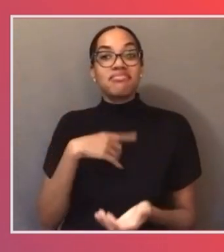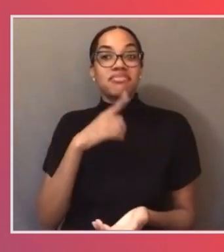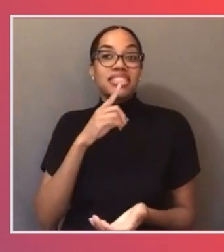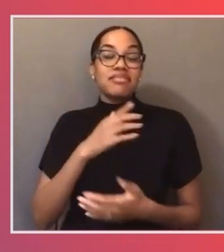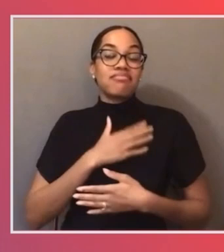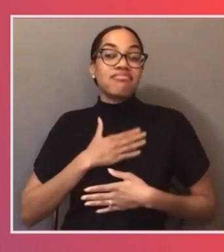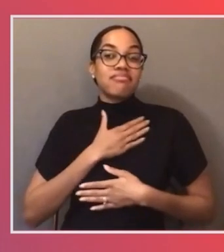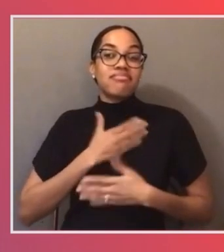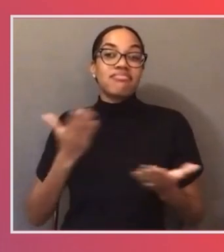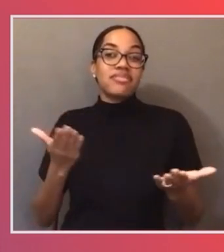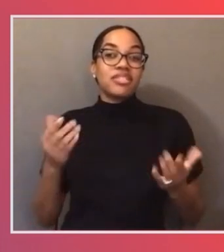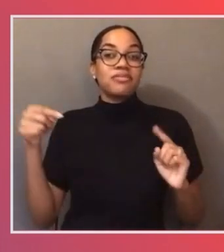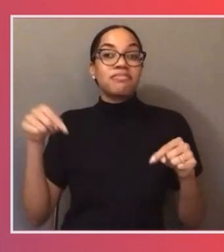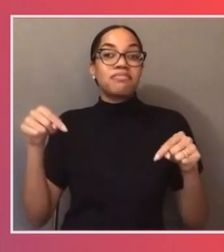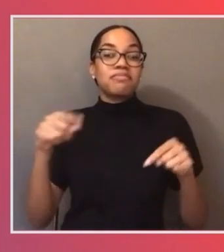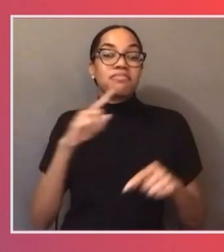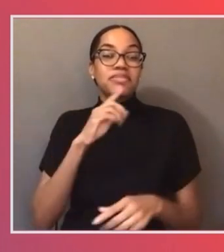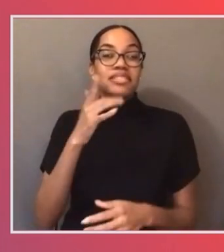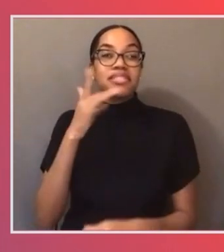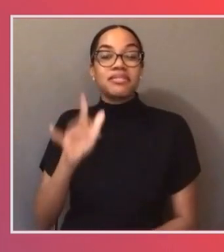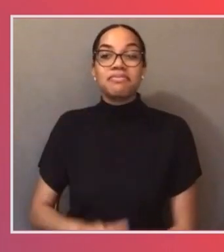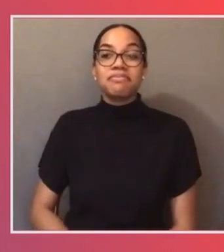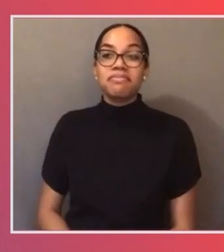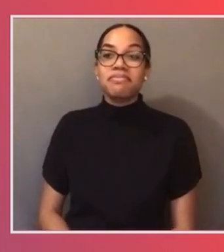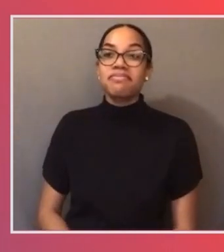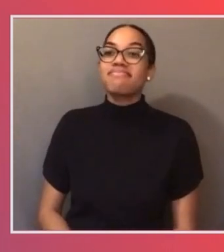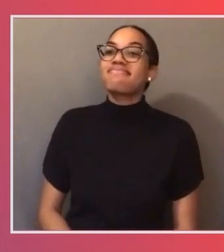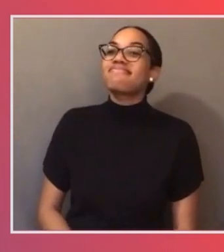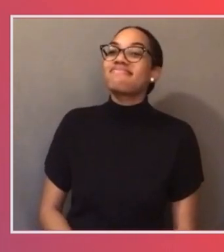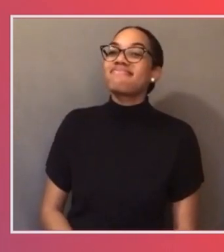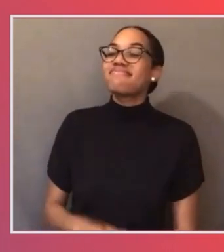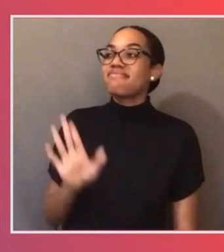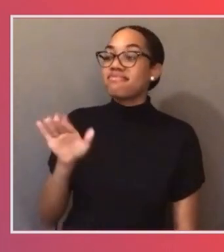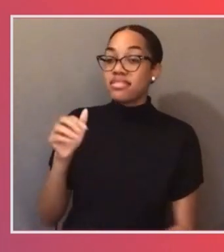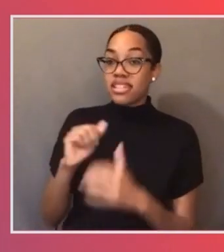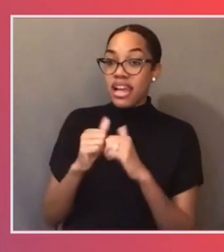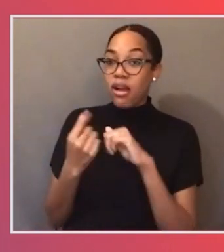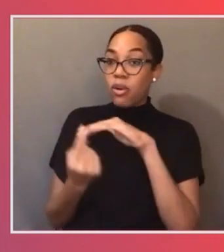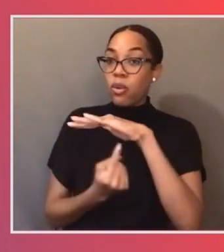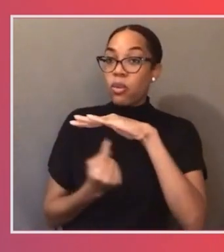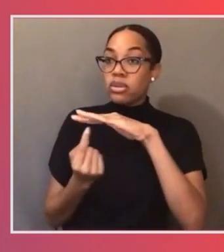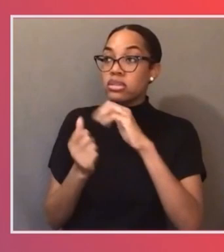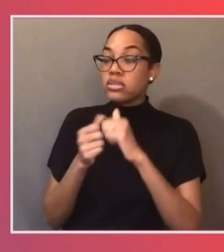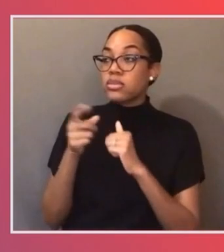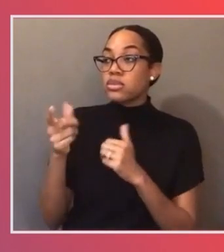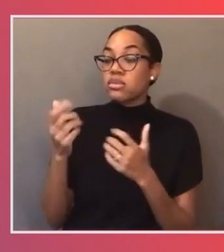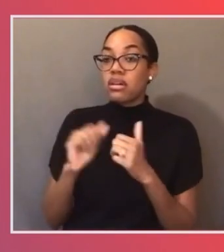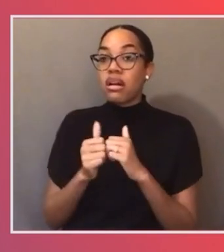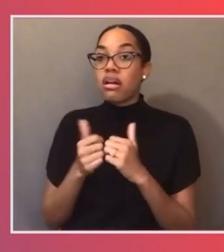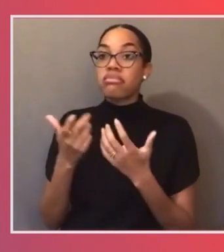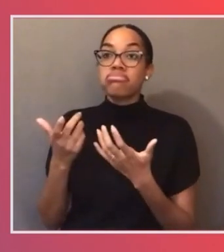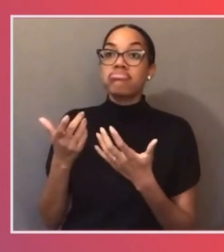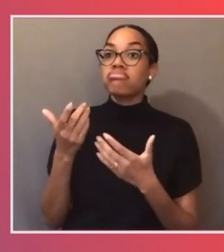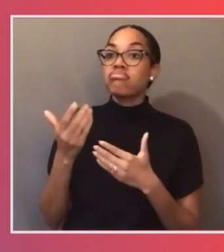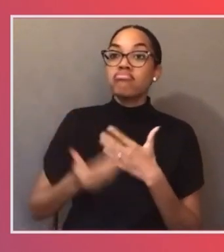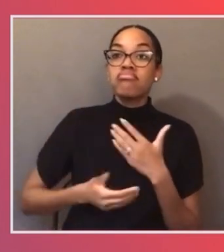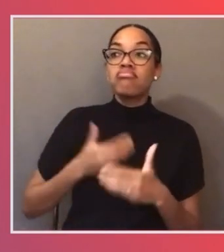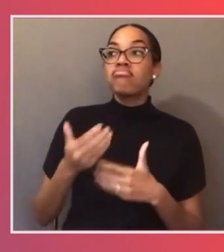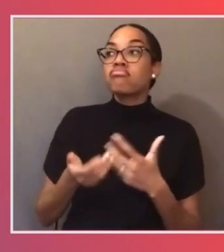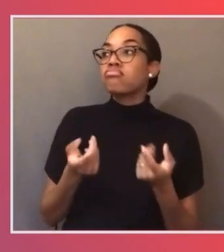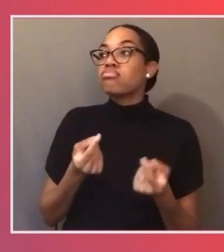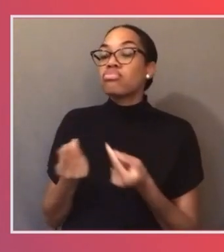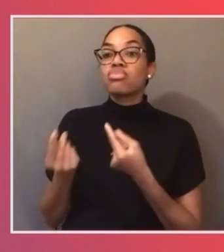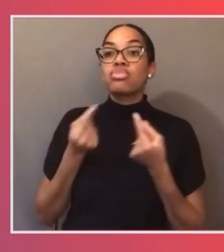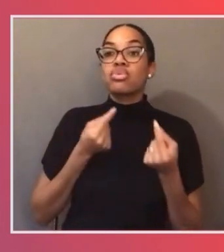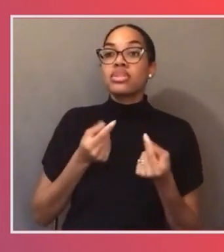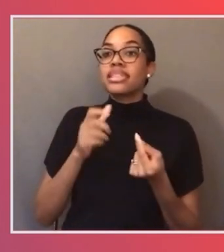And how's quarantine been for you? Anything notable you want to talk about? Any skills you've developed? Time